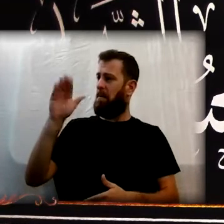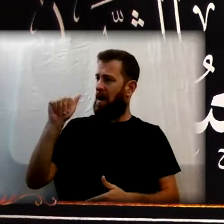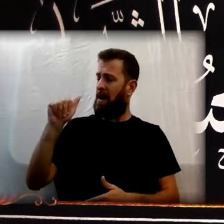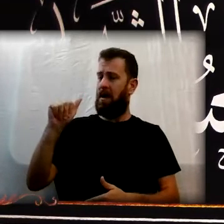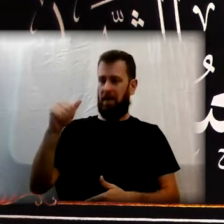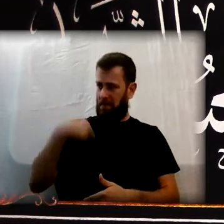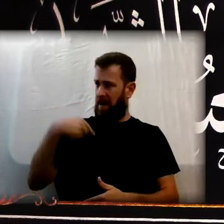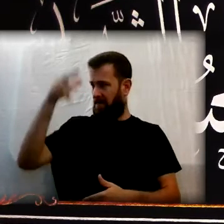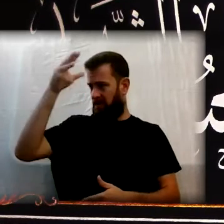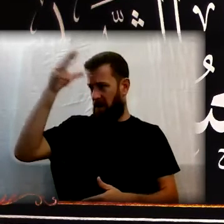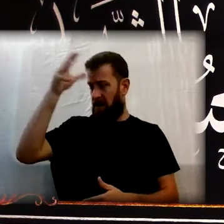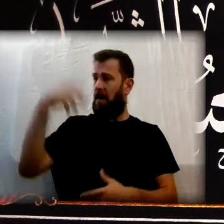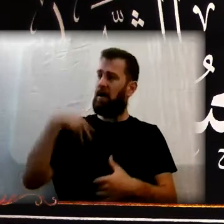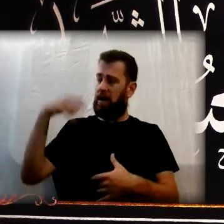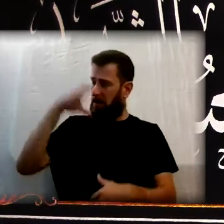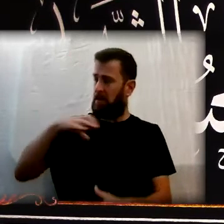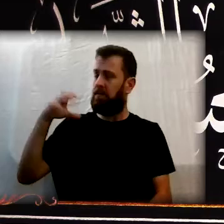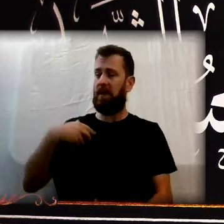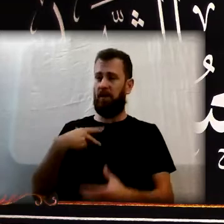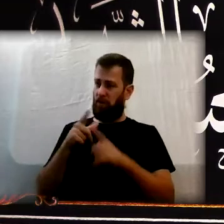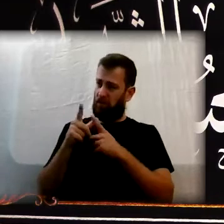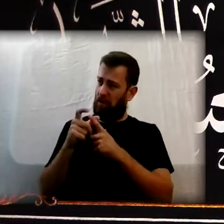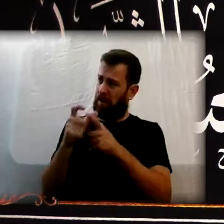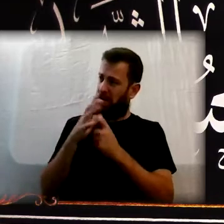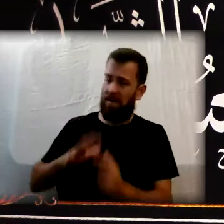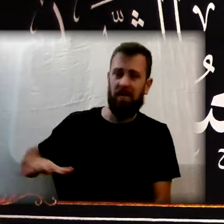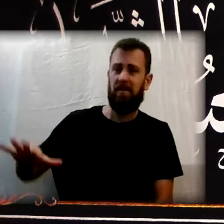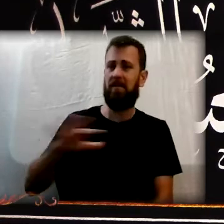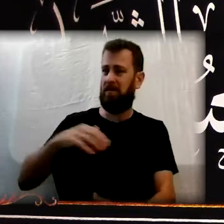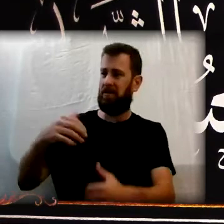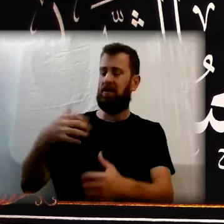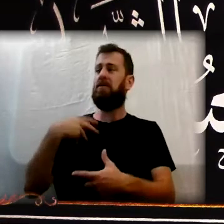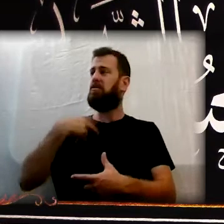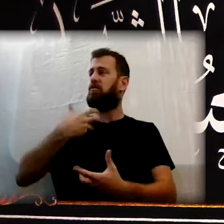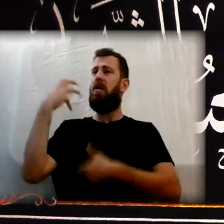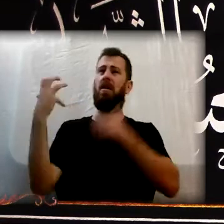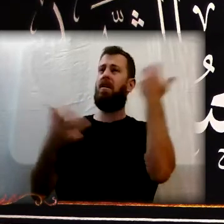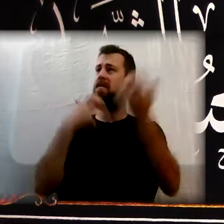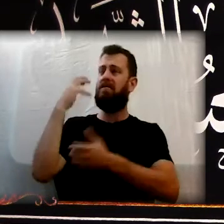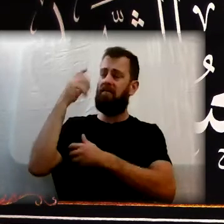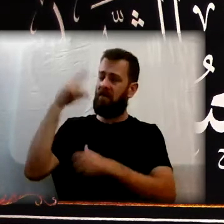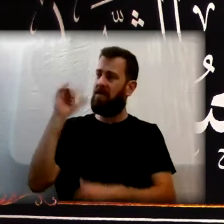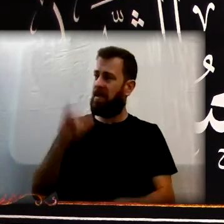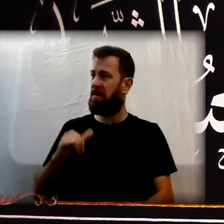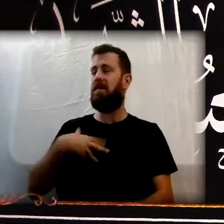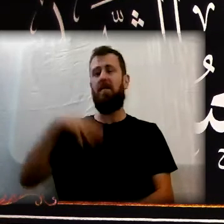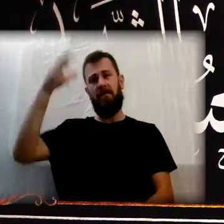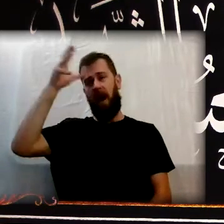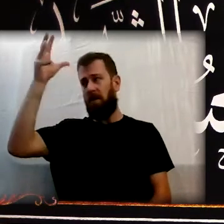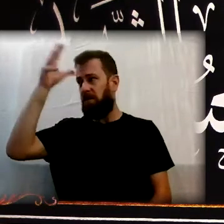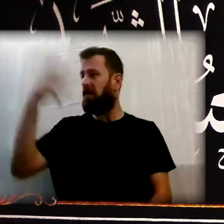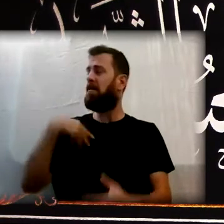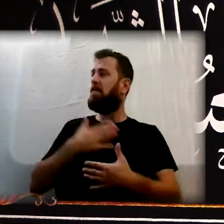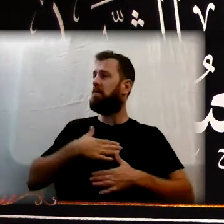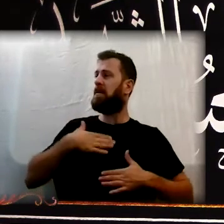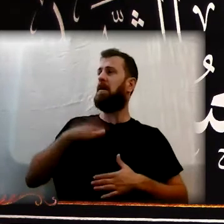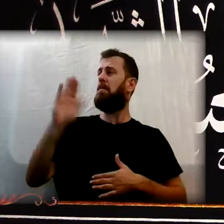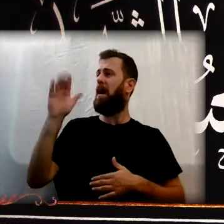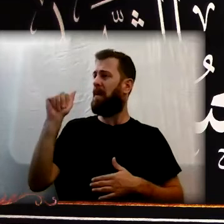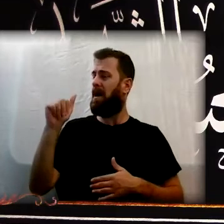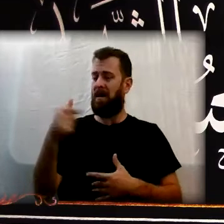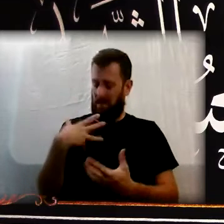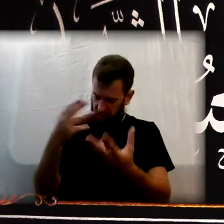was looking for my father. I ran into the battlefield crying out, Father, oh